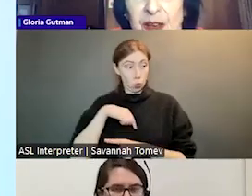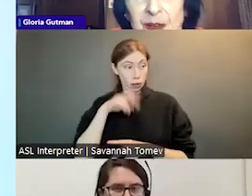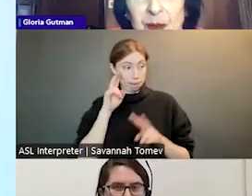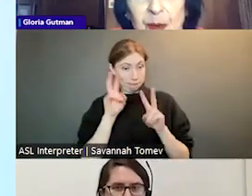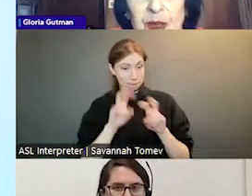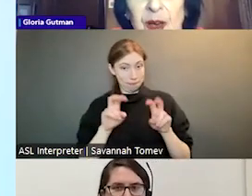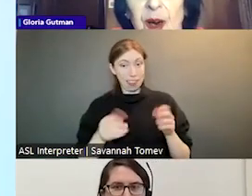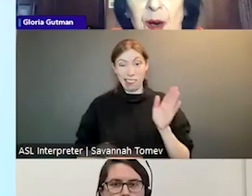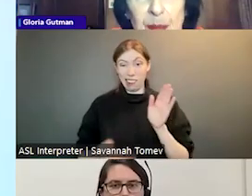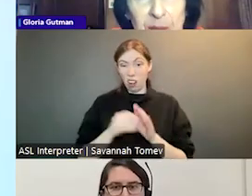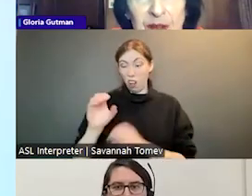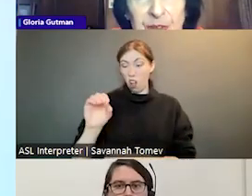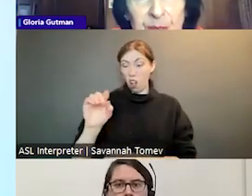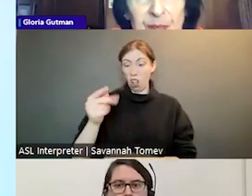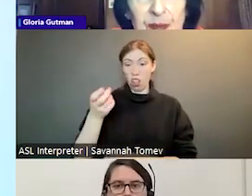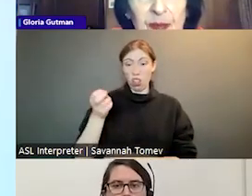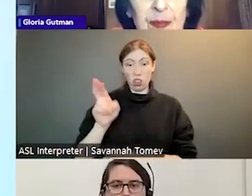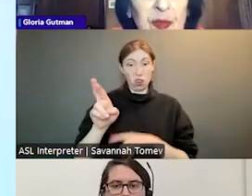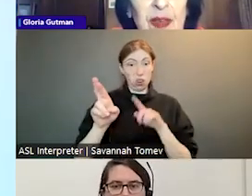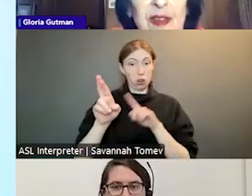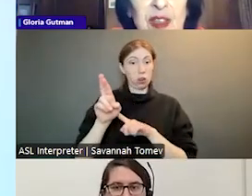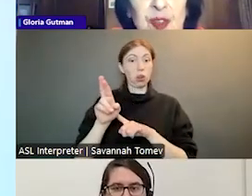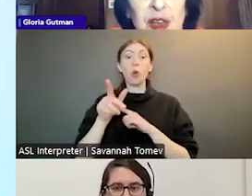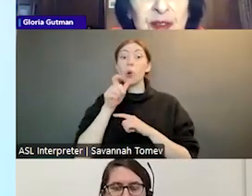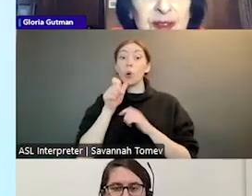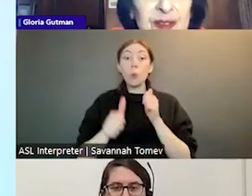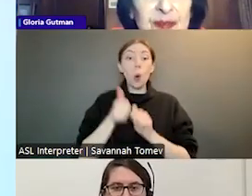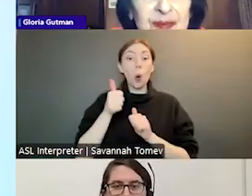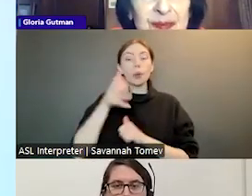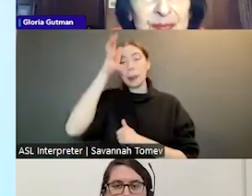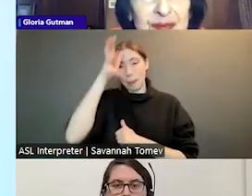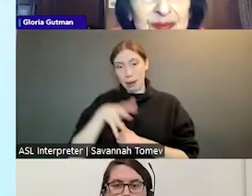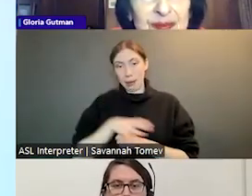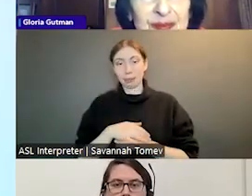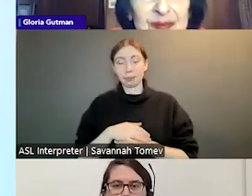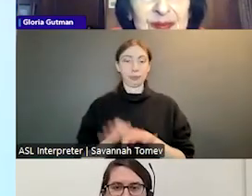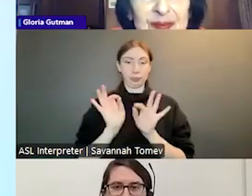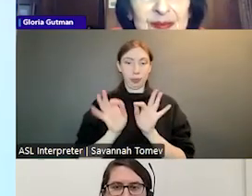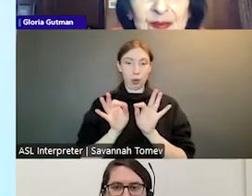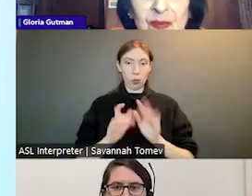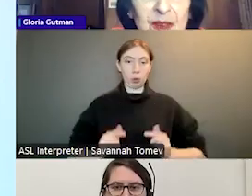other category are males. Next slide.